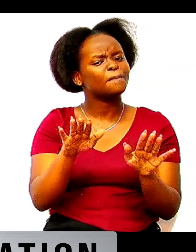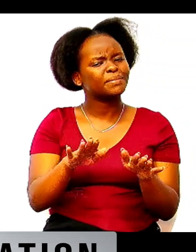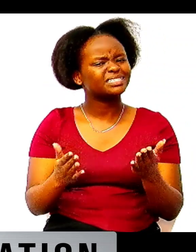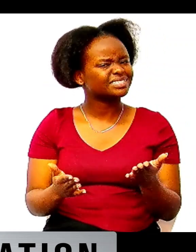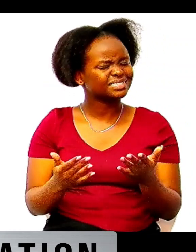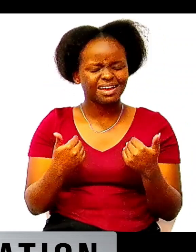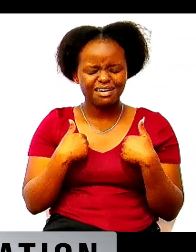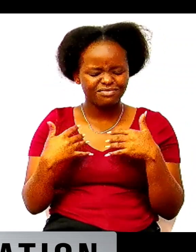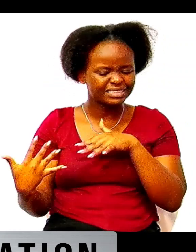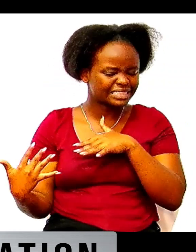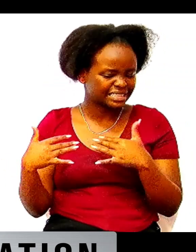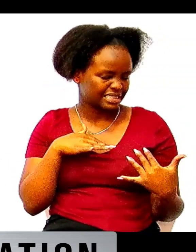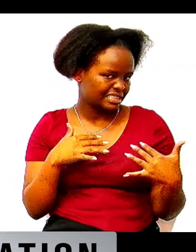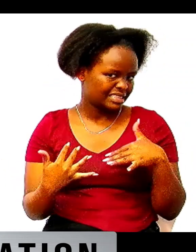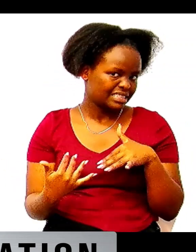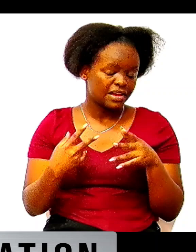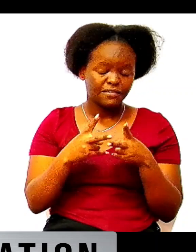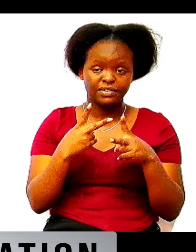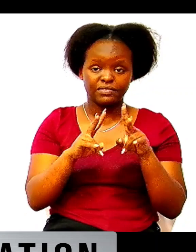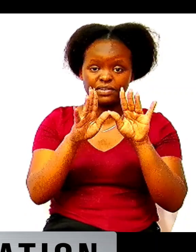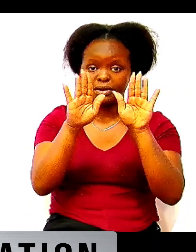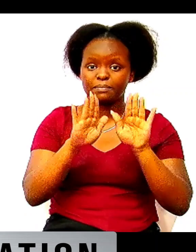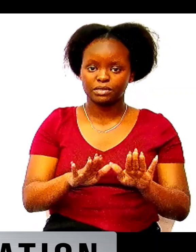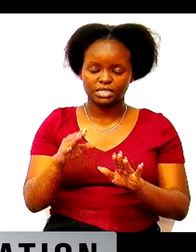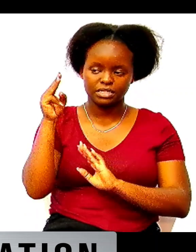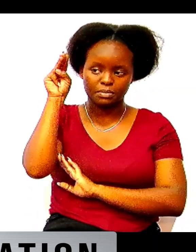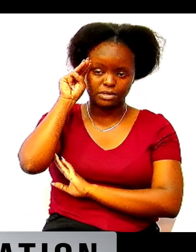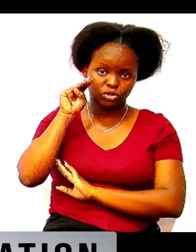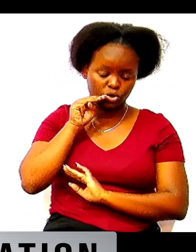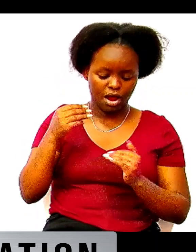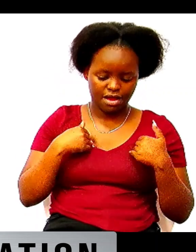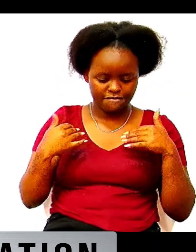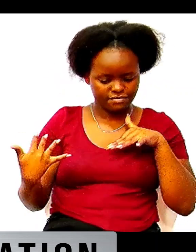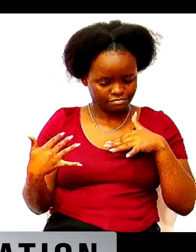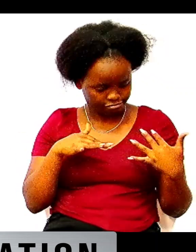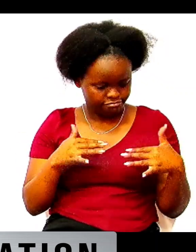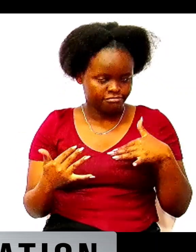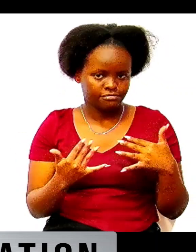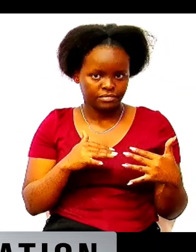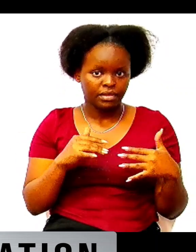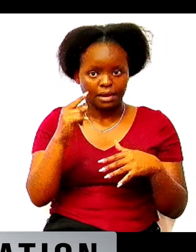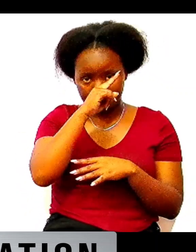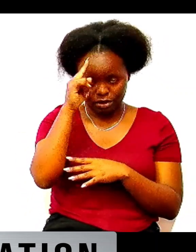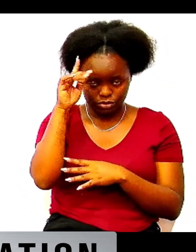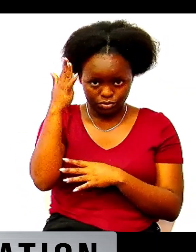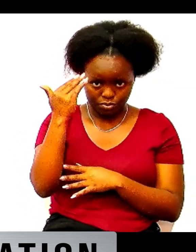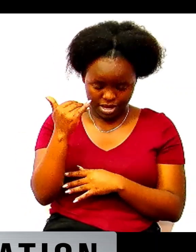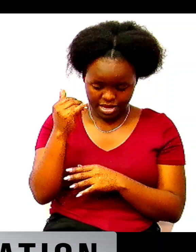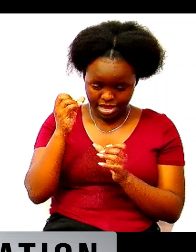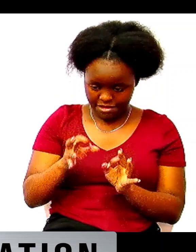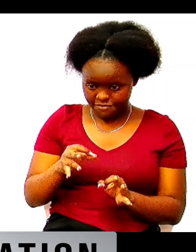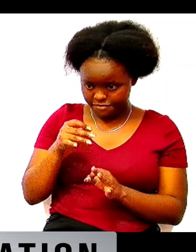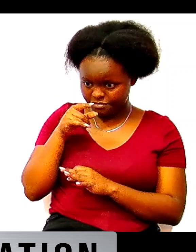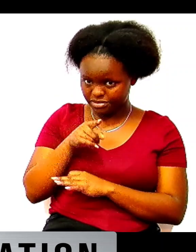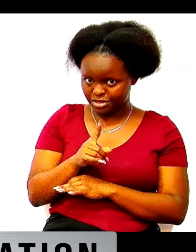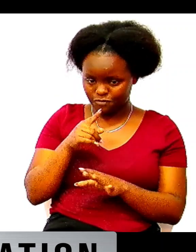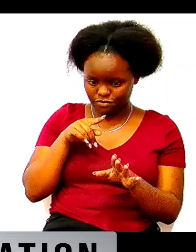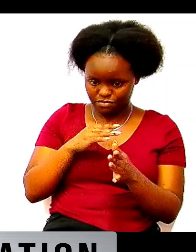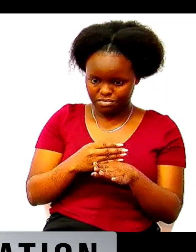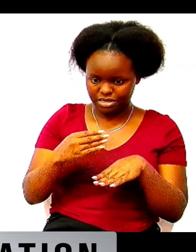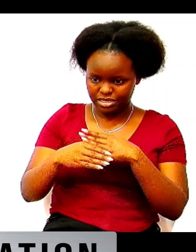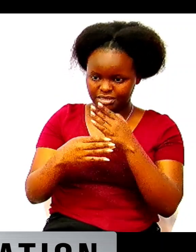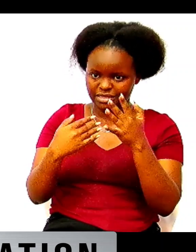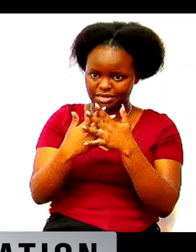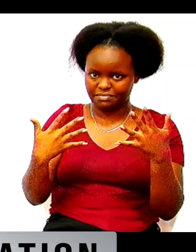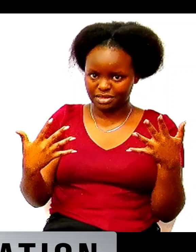pull, which is very important. It is mature to have push and pull, Jonah, because if you're building something and